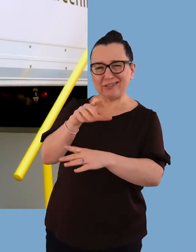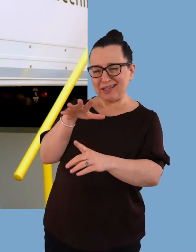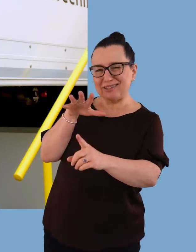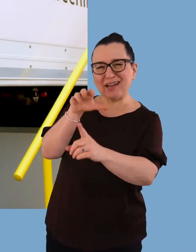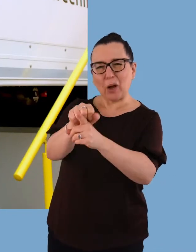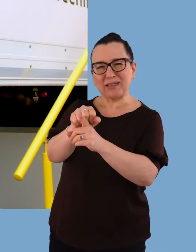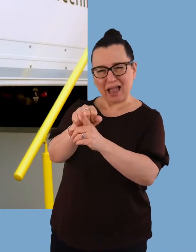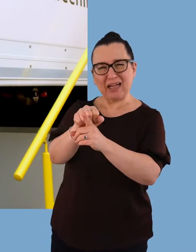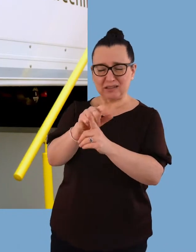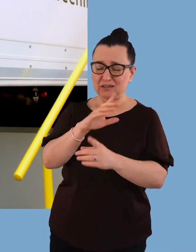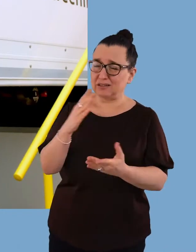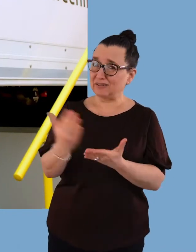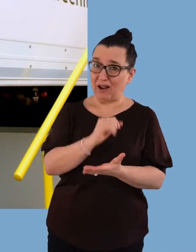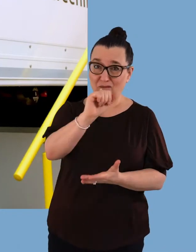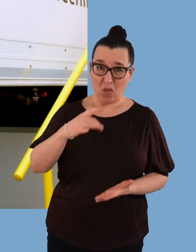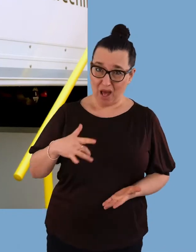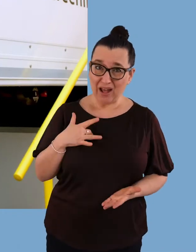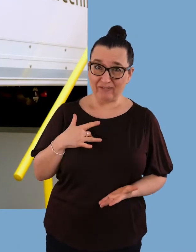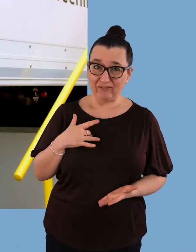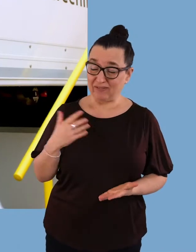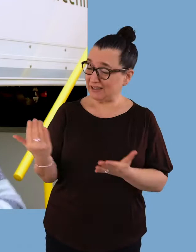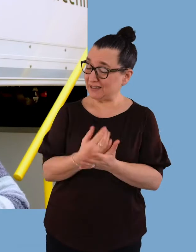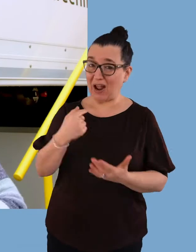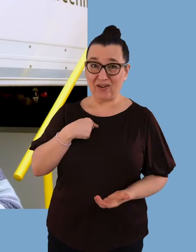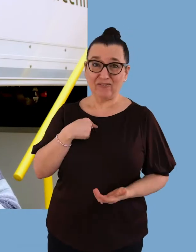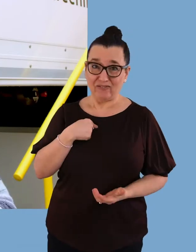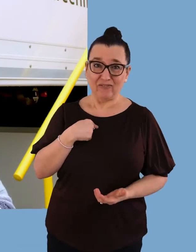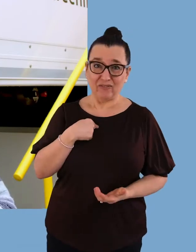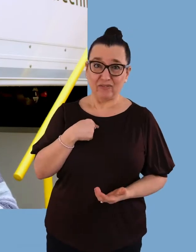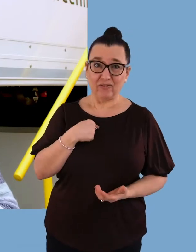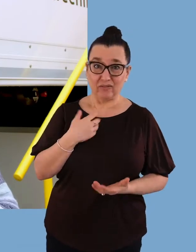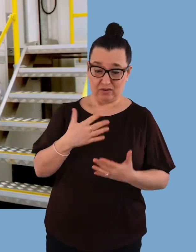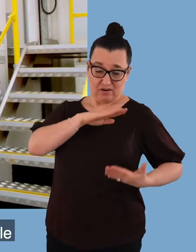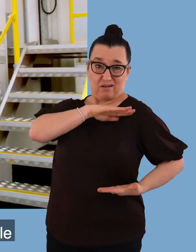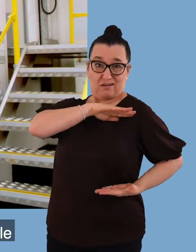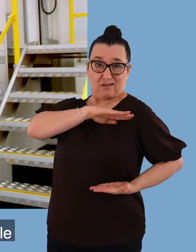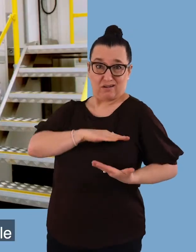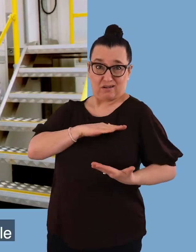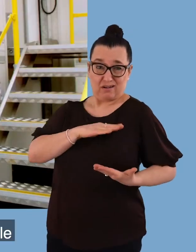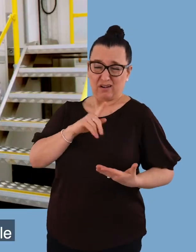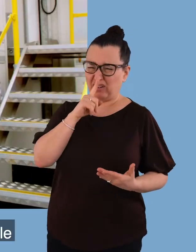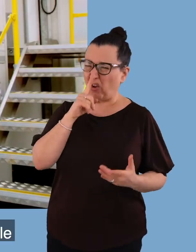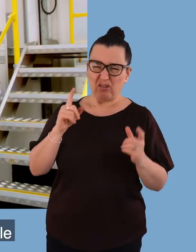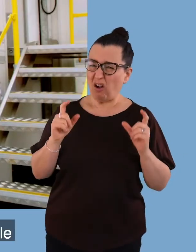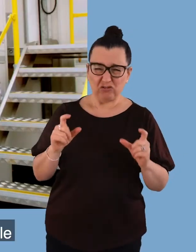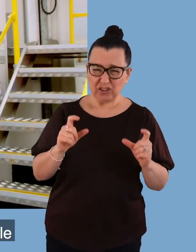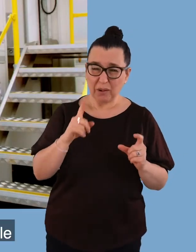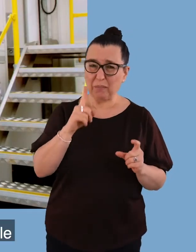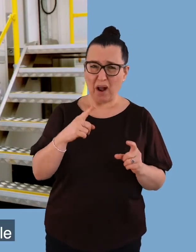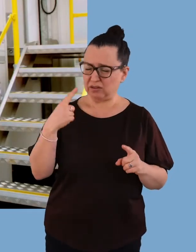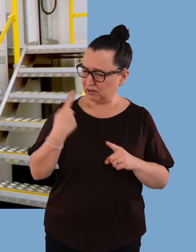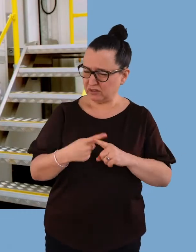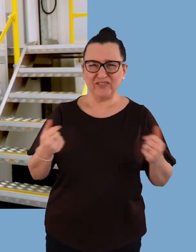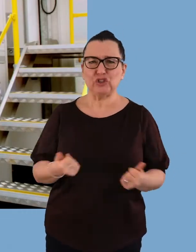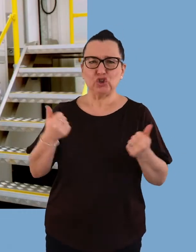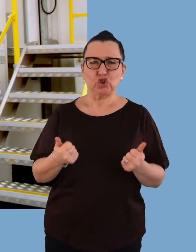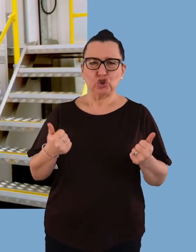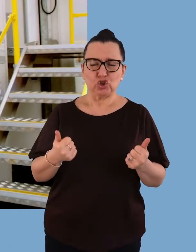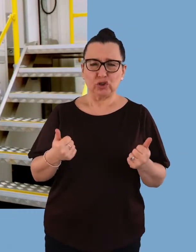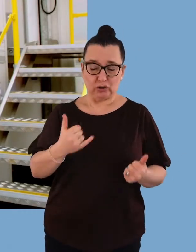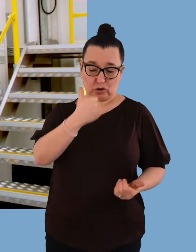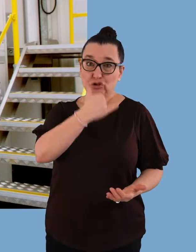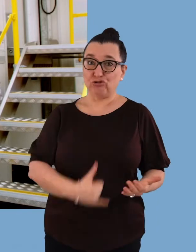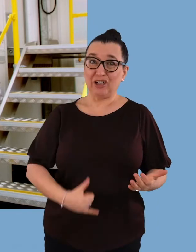that early cancer diagnosis could save your life it saved mine having a mammogram can be uncomfortable but it's